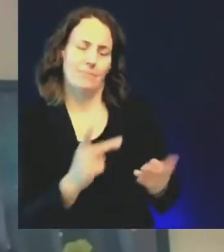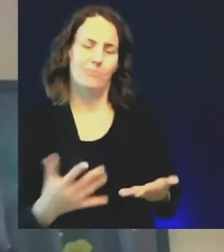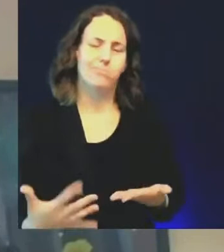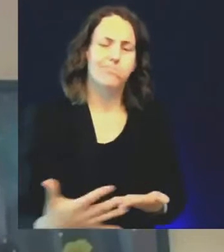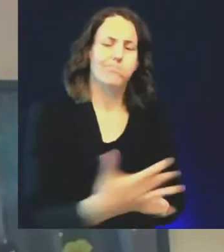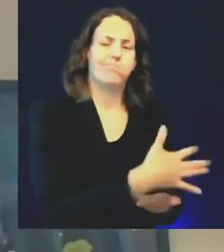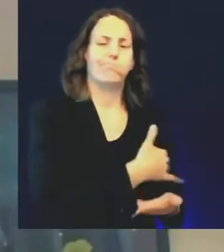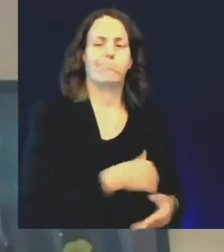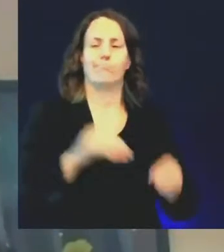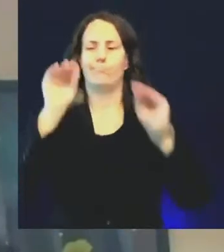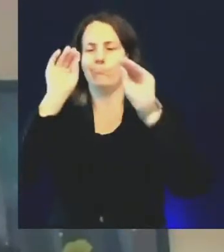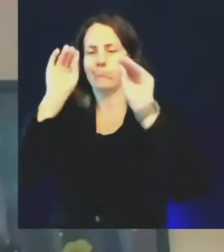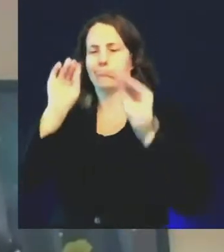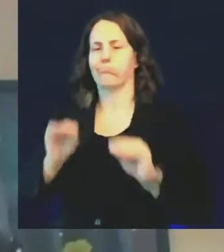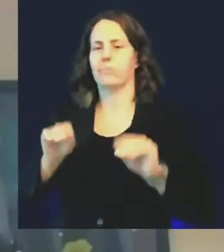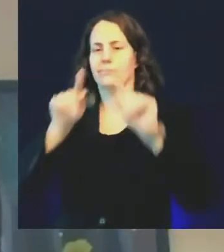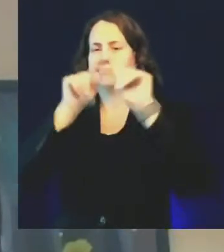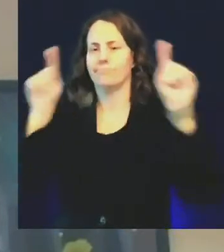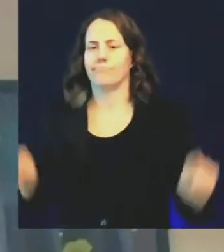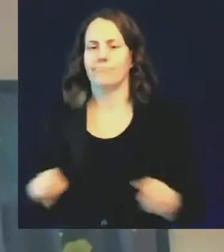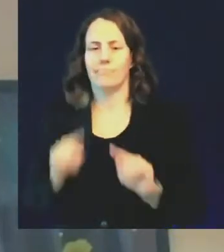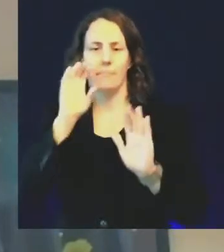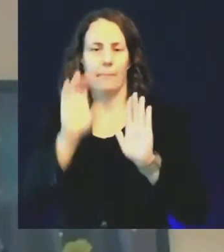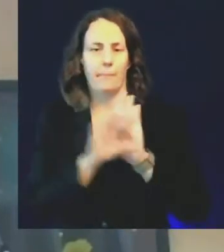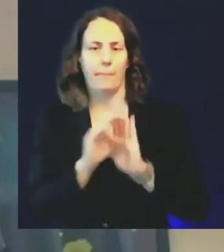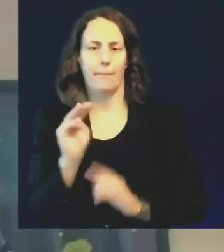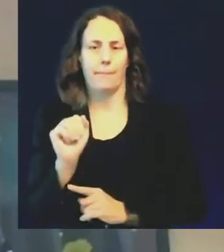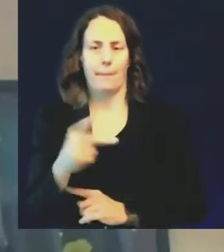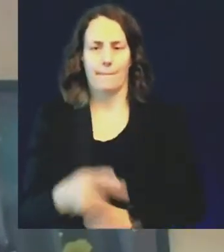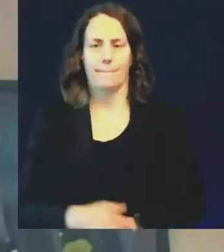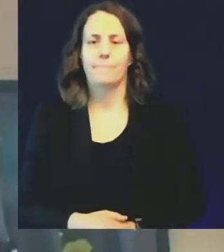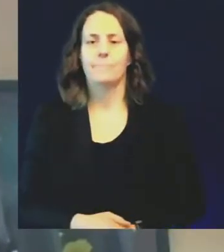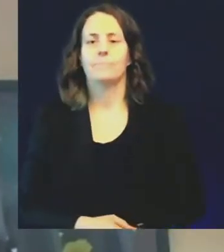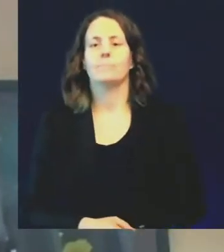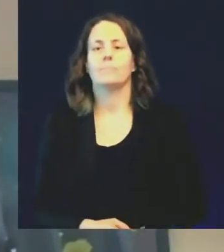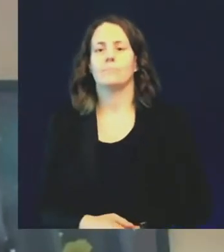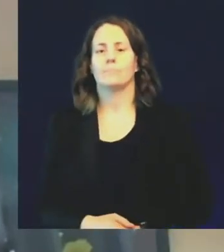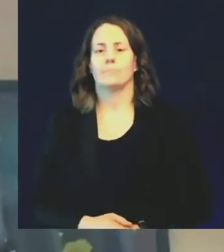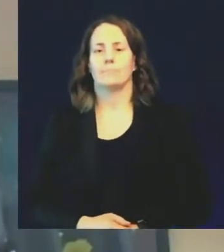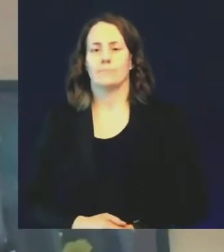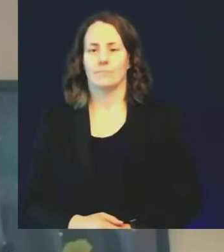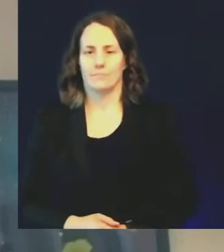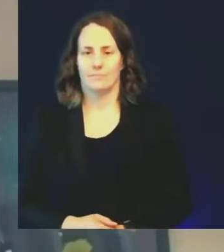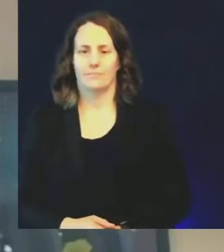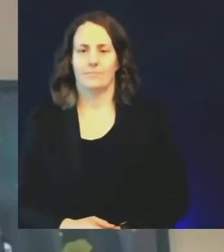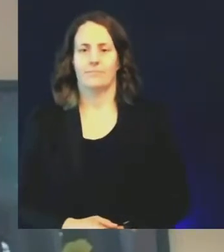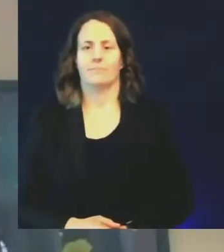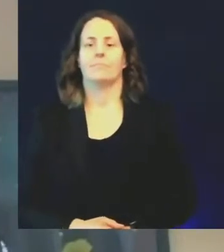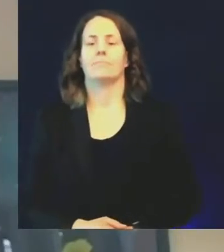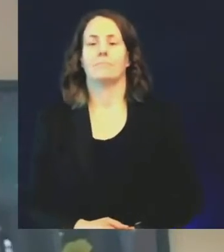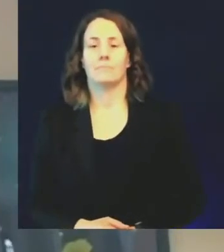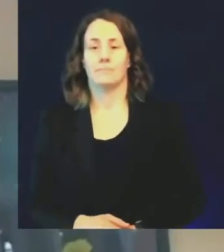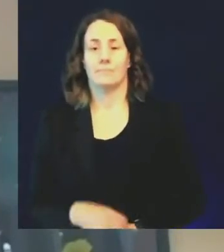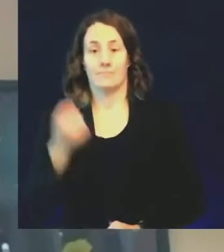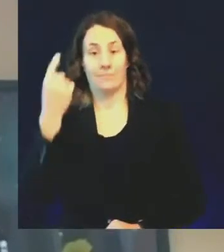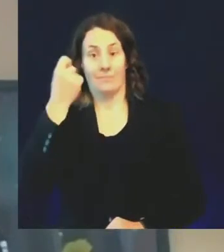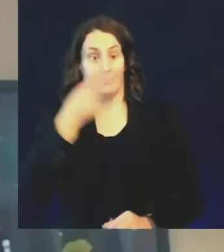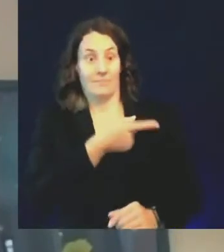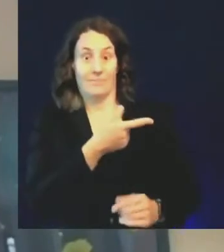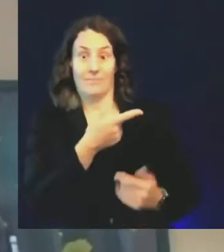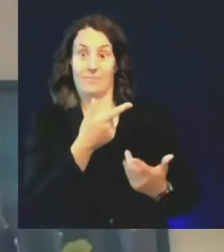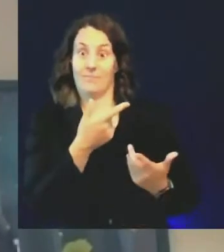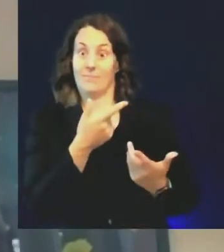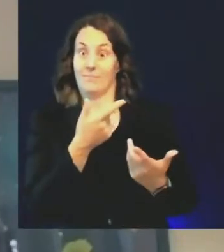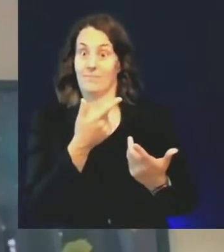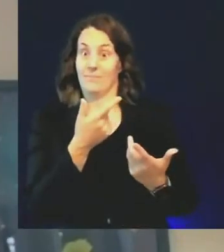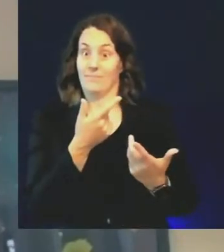state to identify areas in their community where they can focus vaccine efforts. And our goal ultimately is